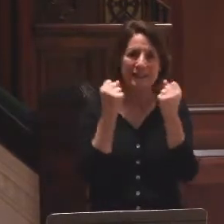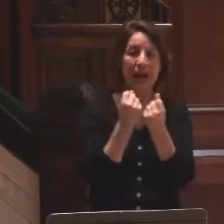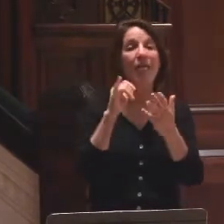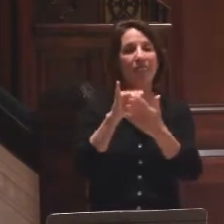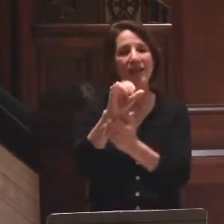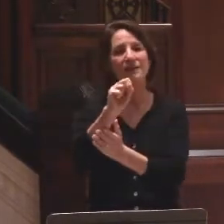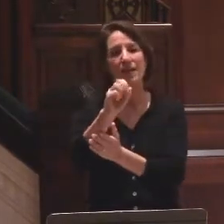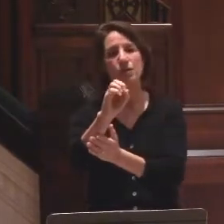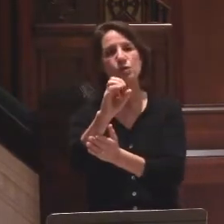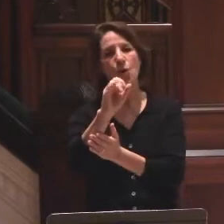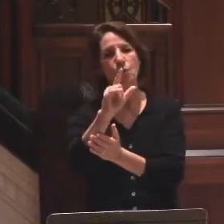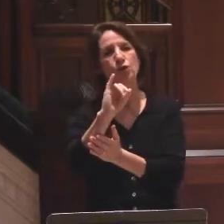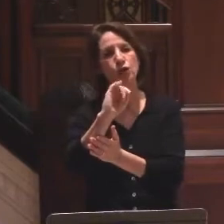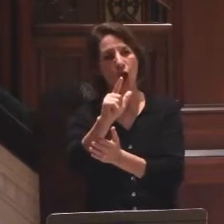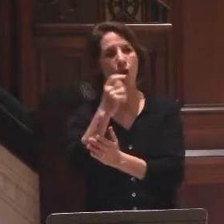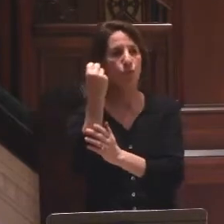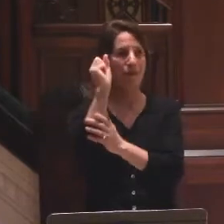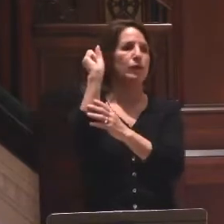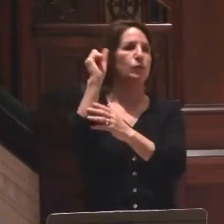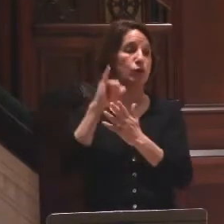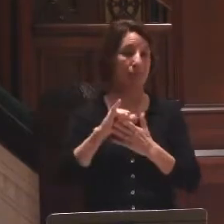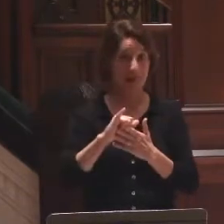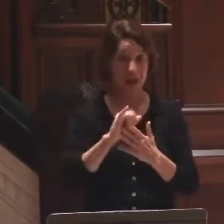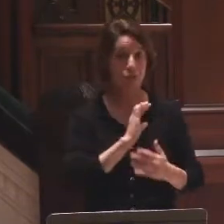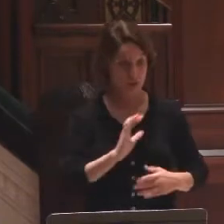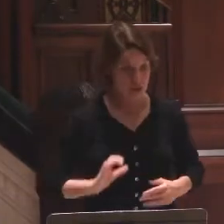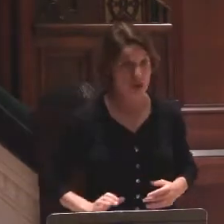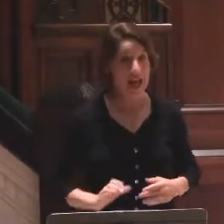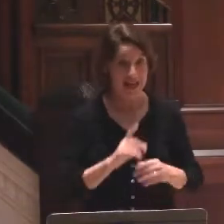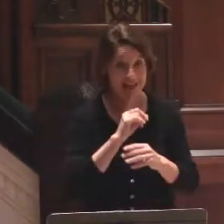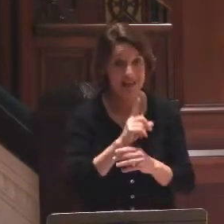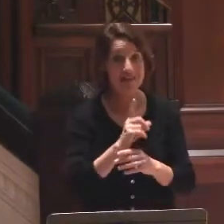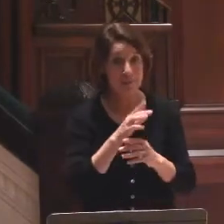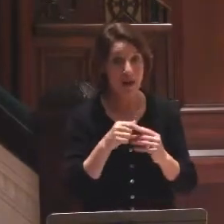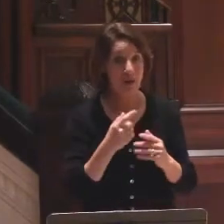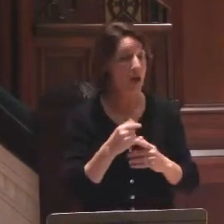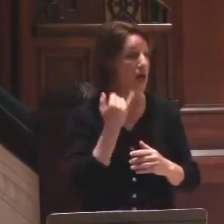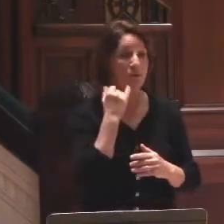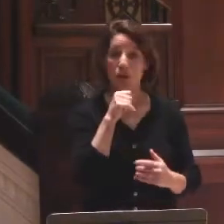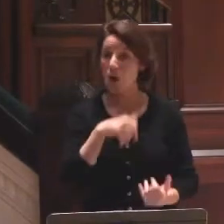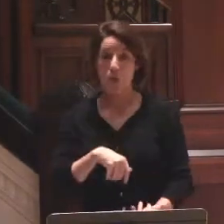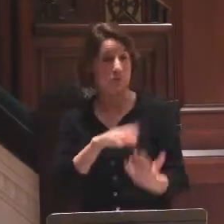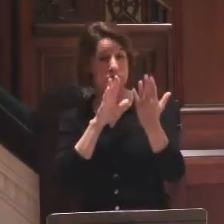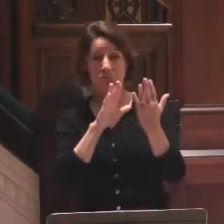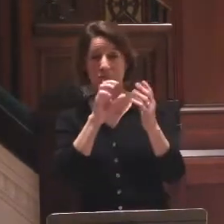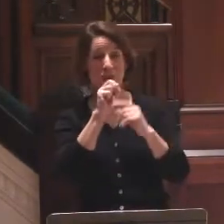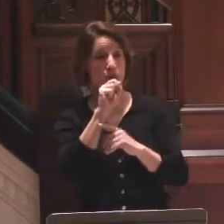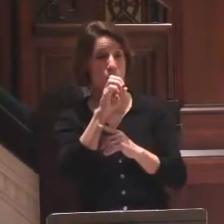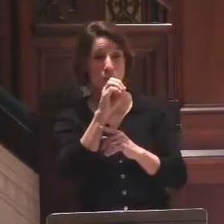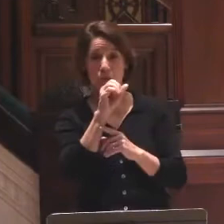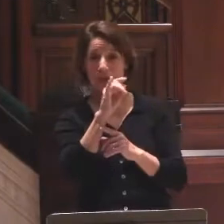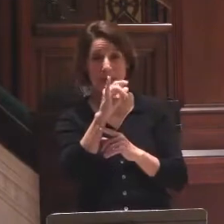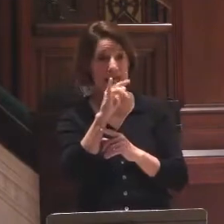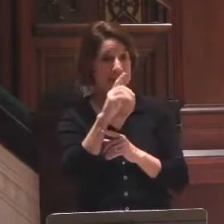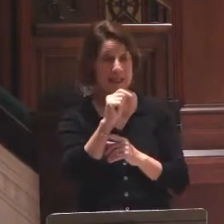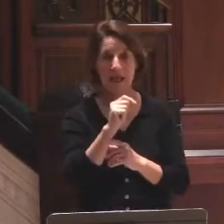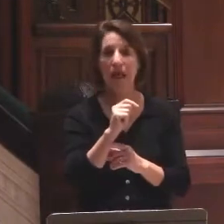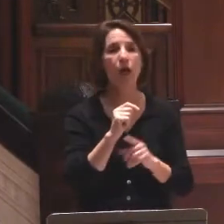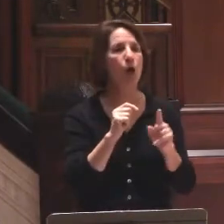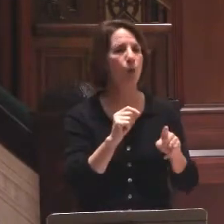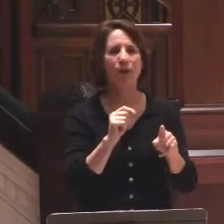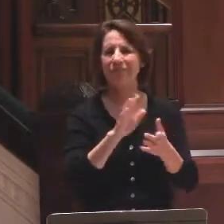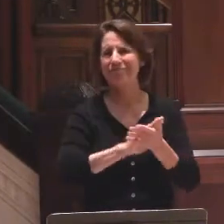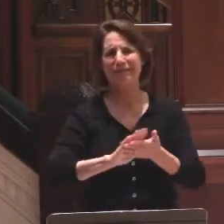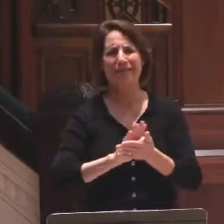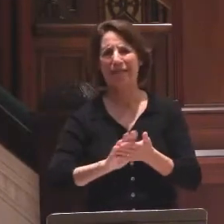that Christianity is all about. If our religion doesn't confront society, we've spiritualized the gospel. We've sanitized